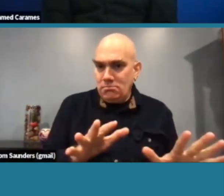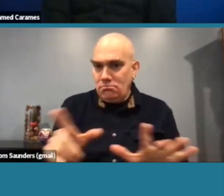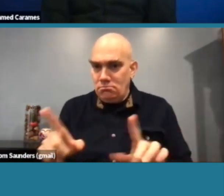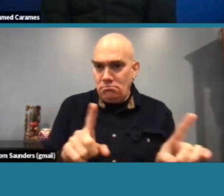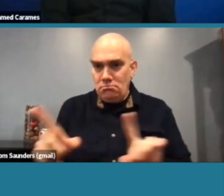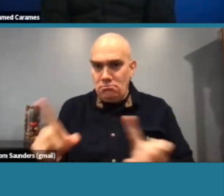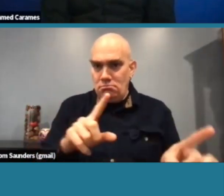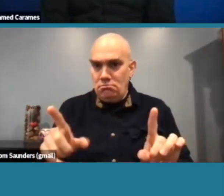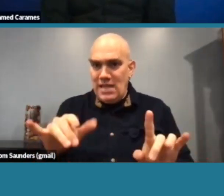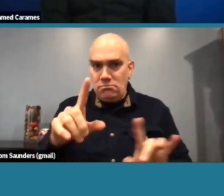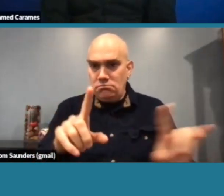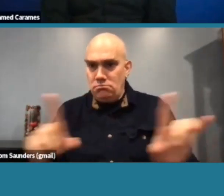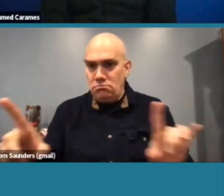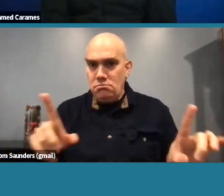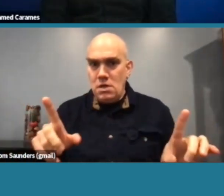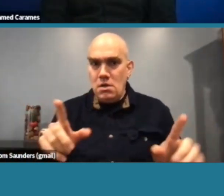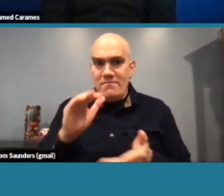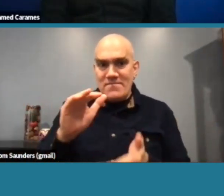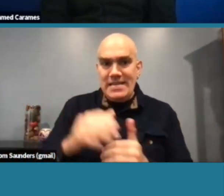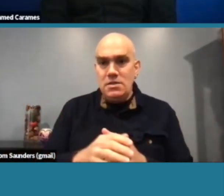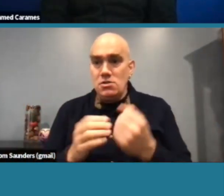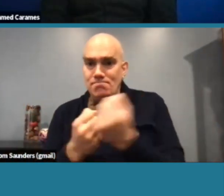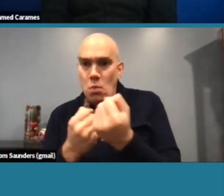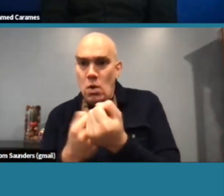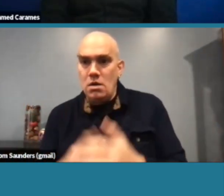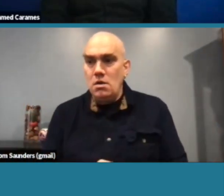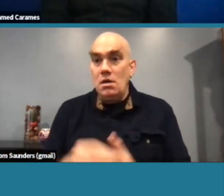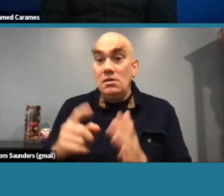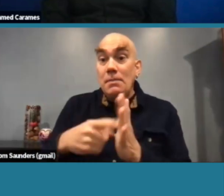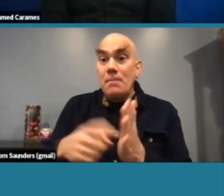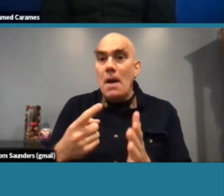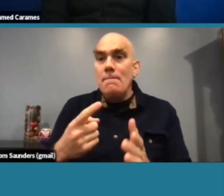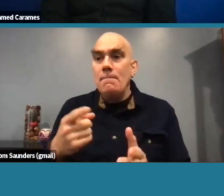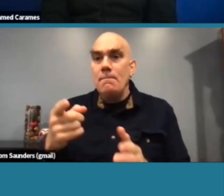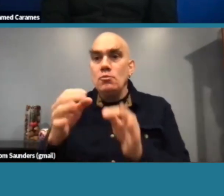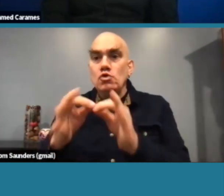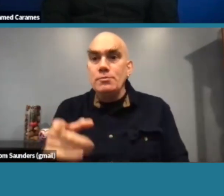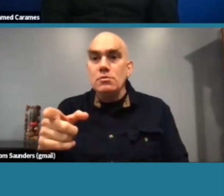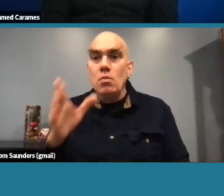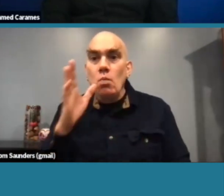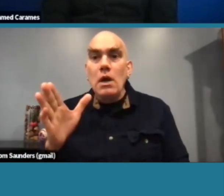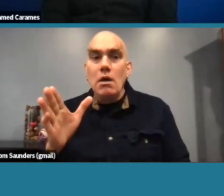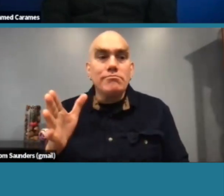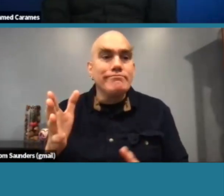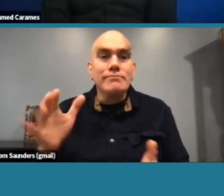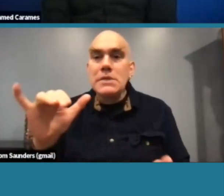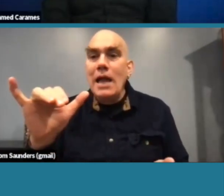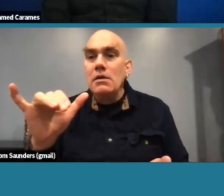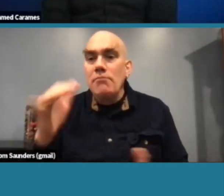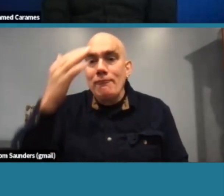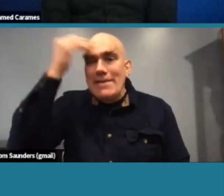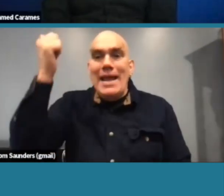So in that moment, we are working as a director for the interpreters. So we're feeding, we're supporting.